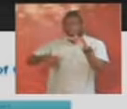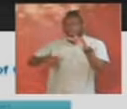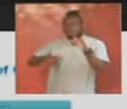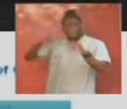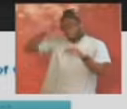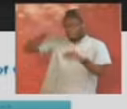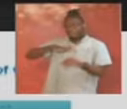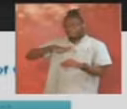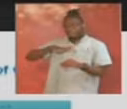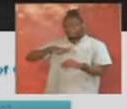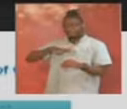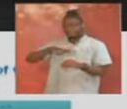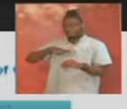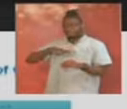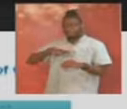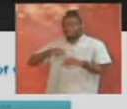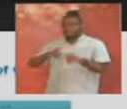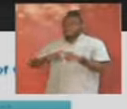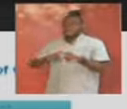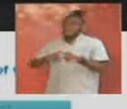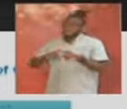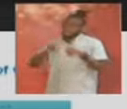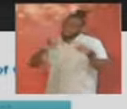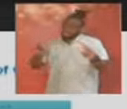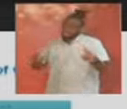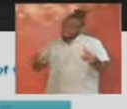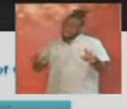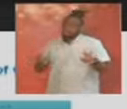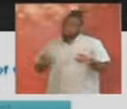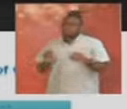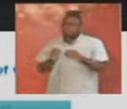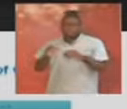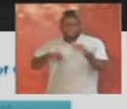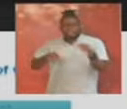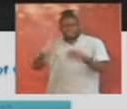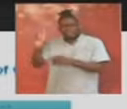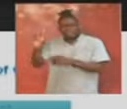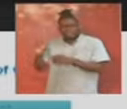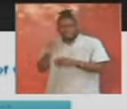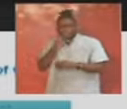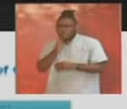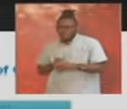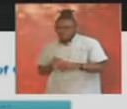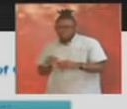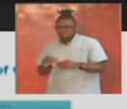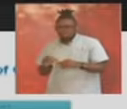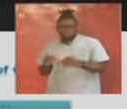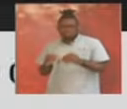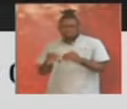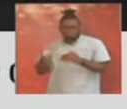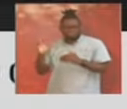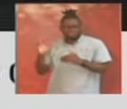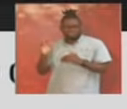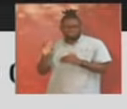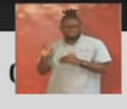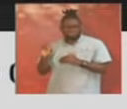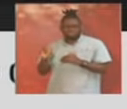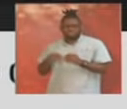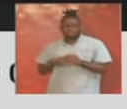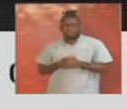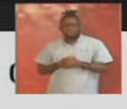over 60 and especially within the 40 to 49 age group. Next slide.